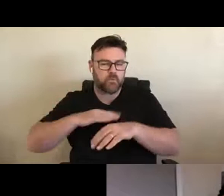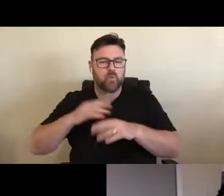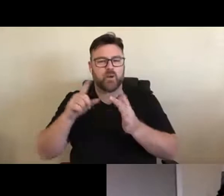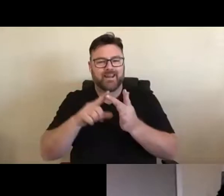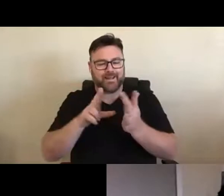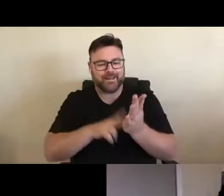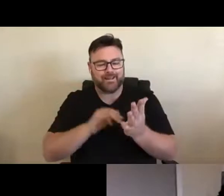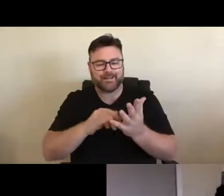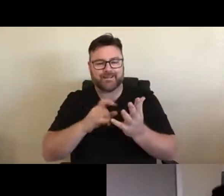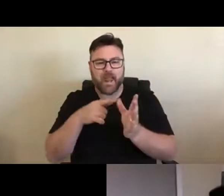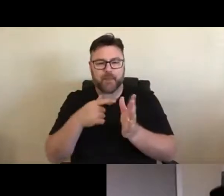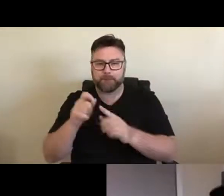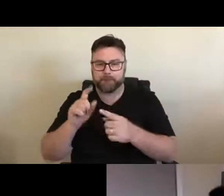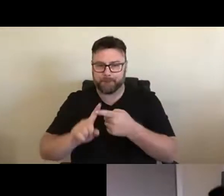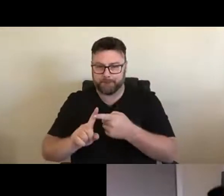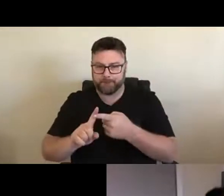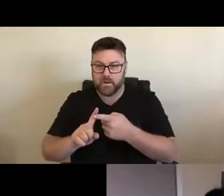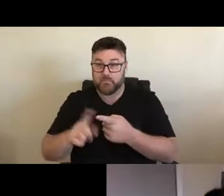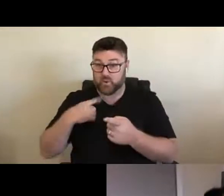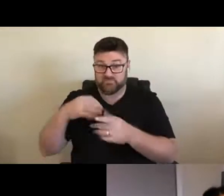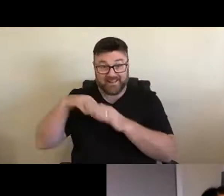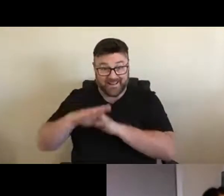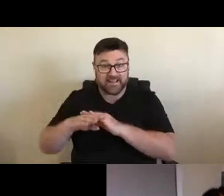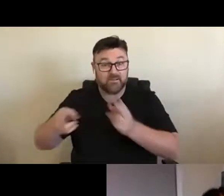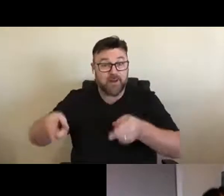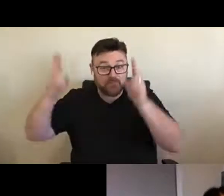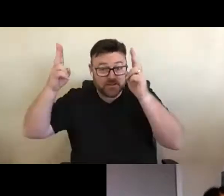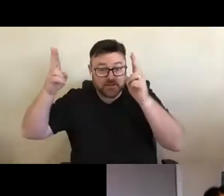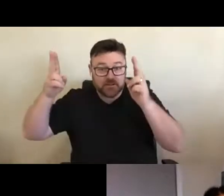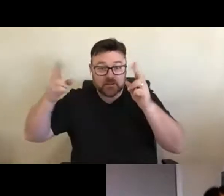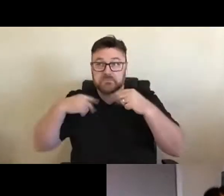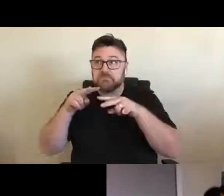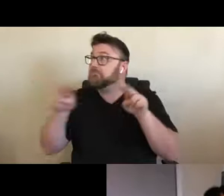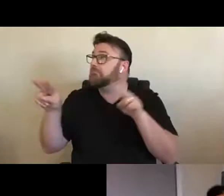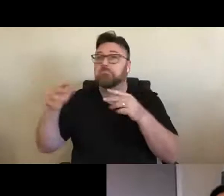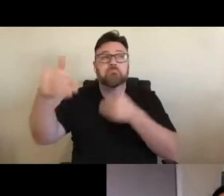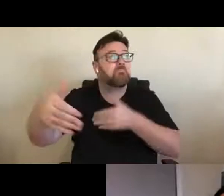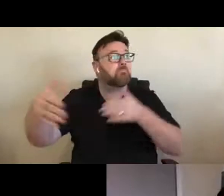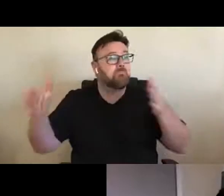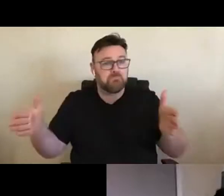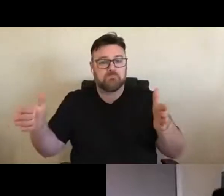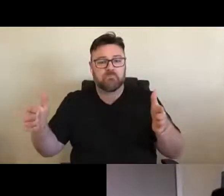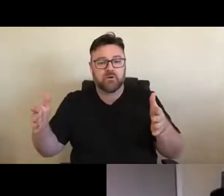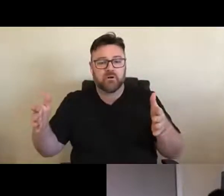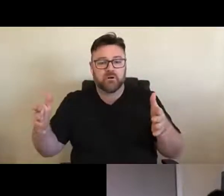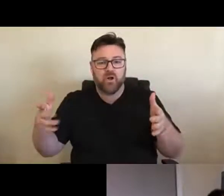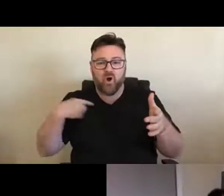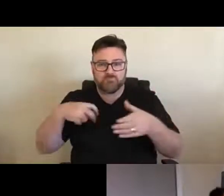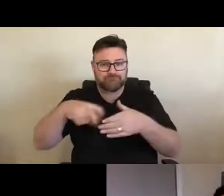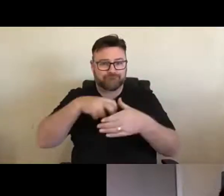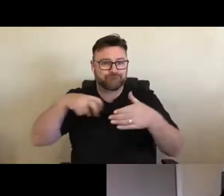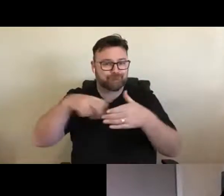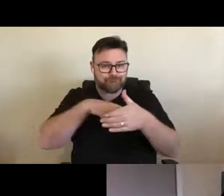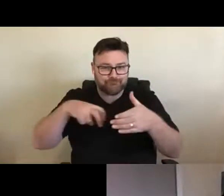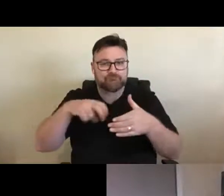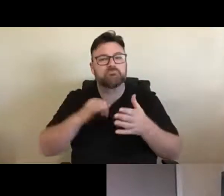very inward within an apartment, and being aware of my movement in a contained space,